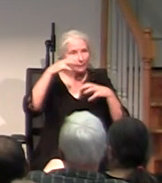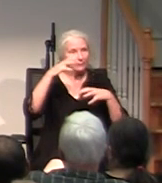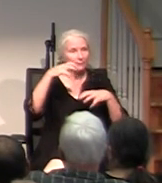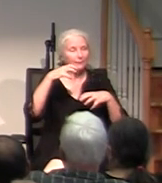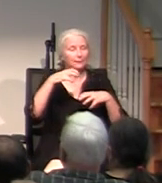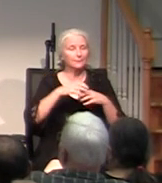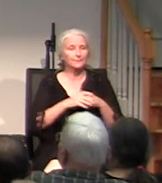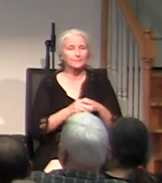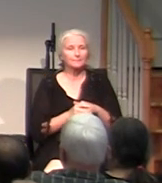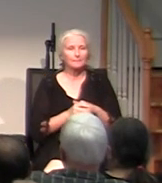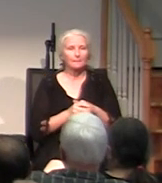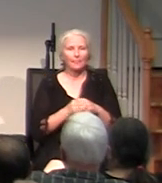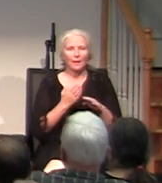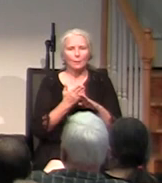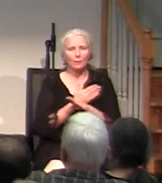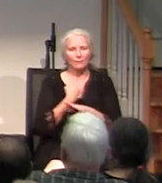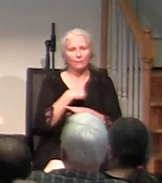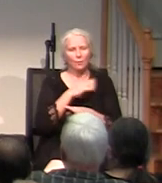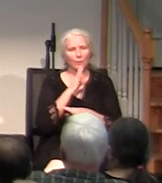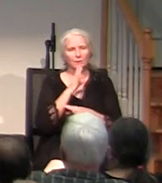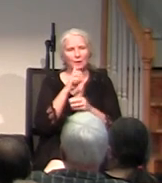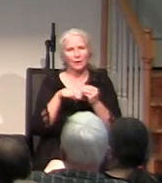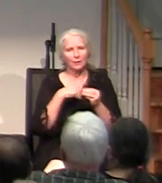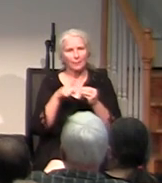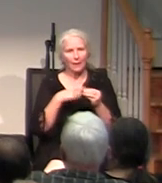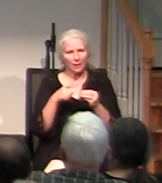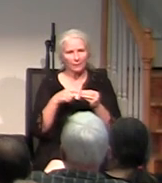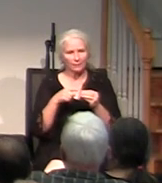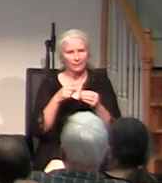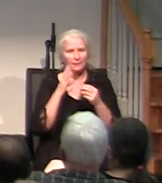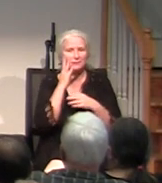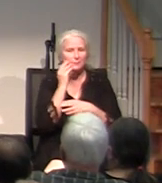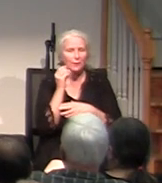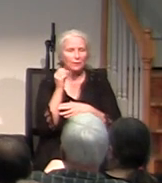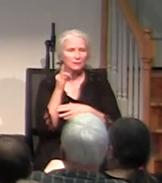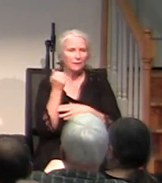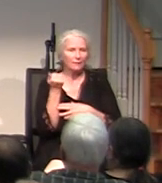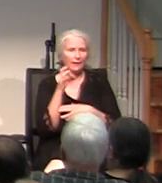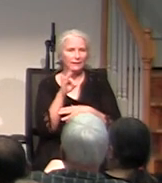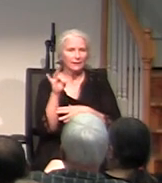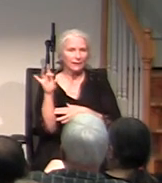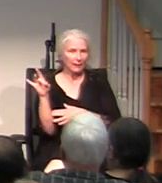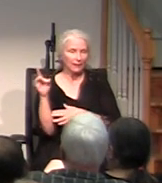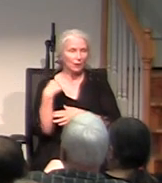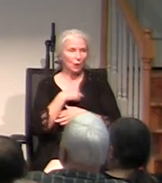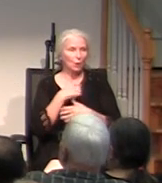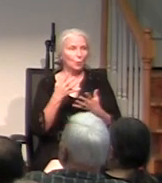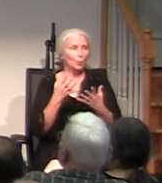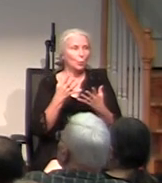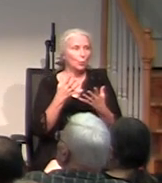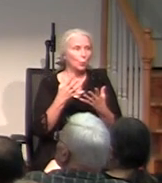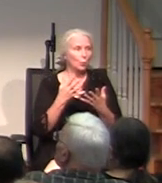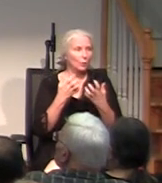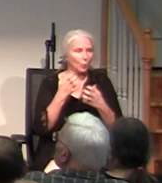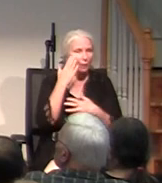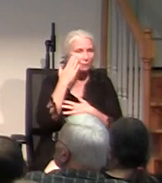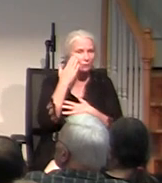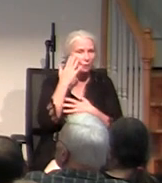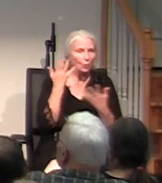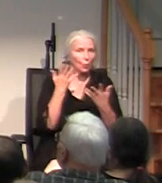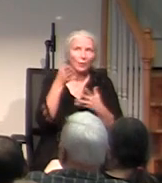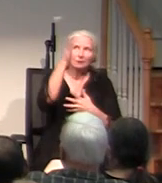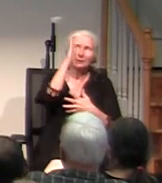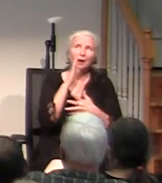in 1888, we want to look at God's expectations for 1888. And this was part of his